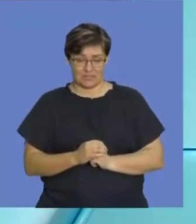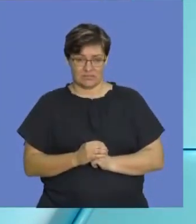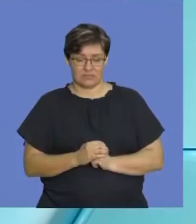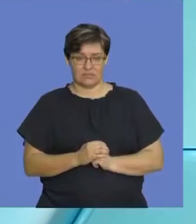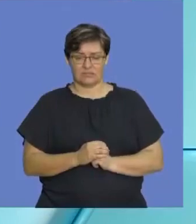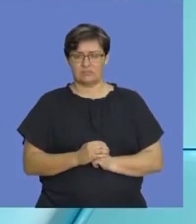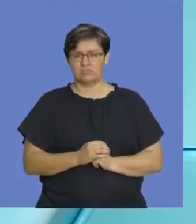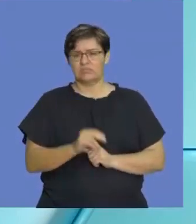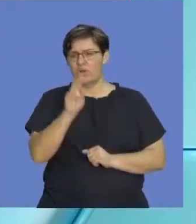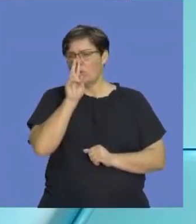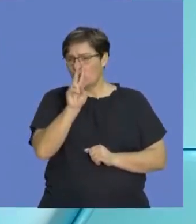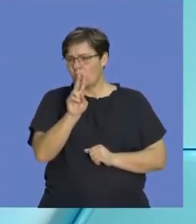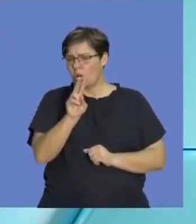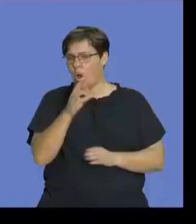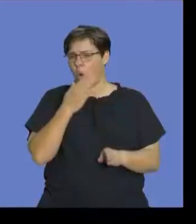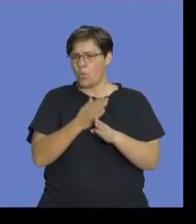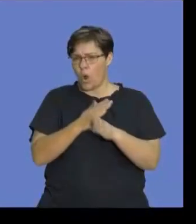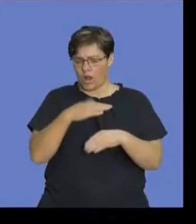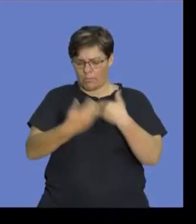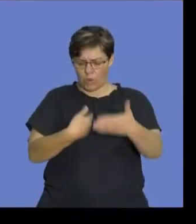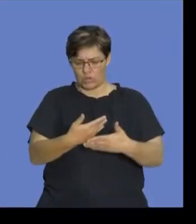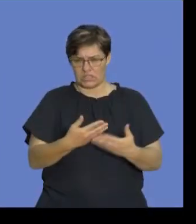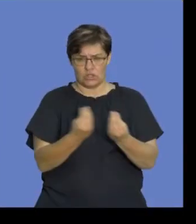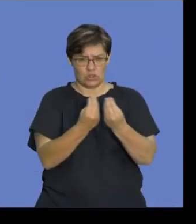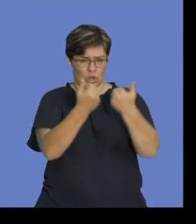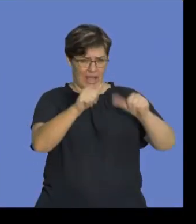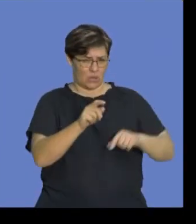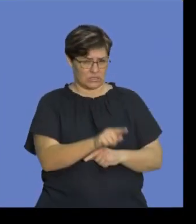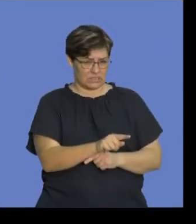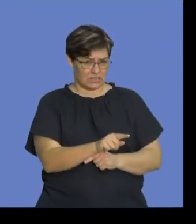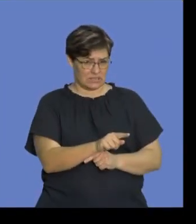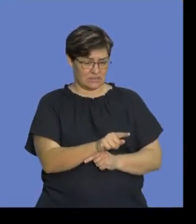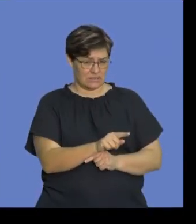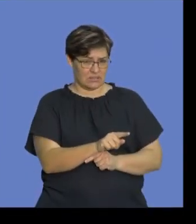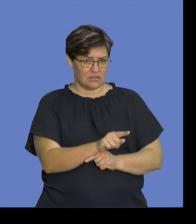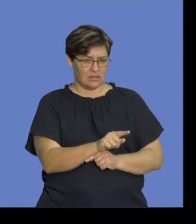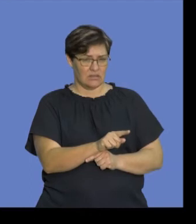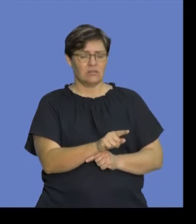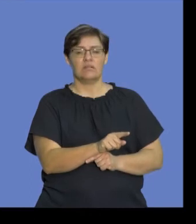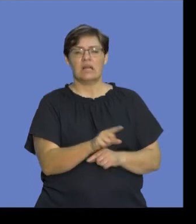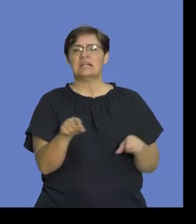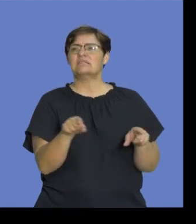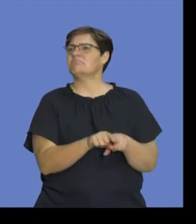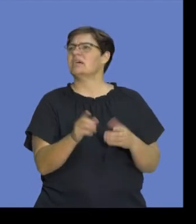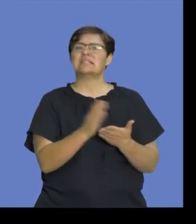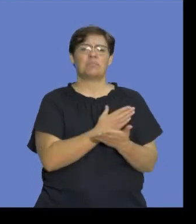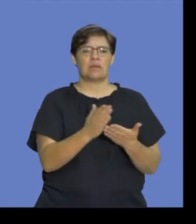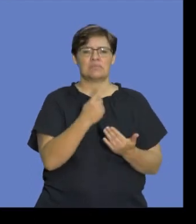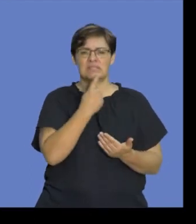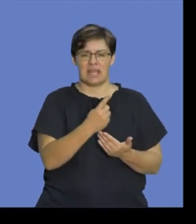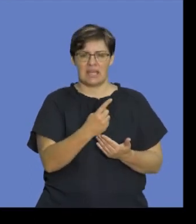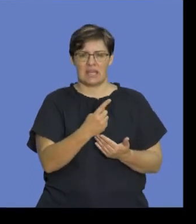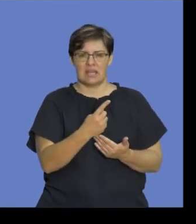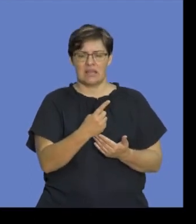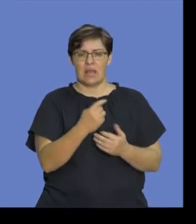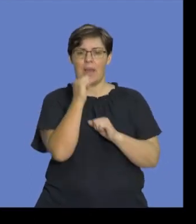therefore, if you look at your work in process stock account, I said earlier on, it's also sometimes